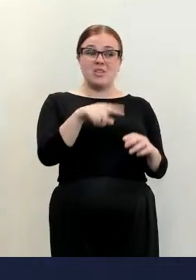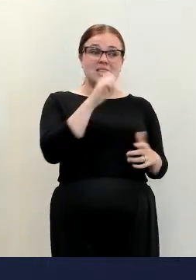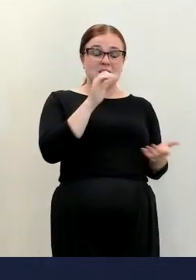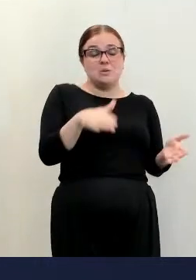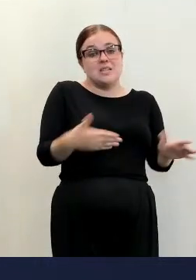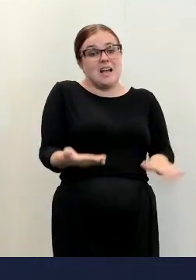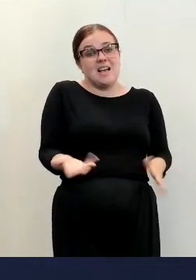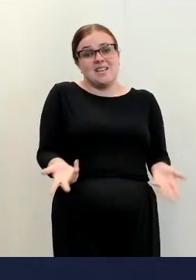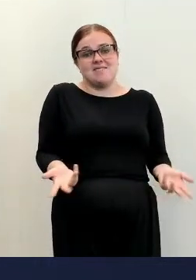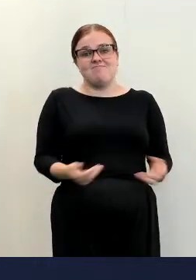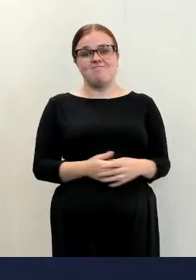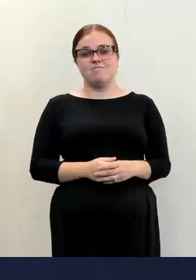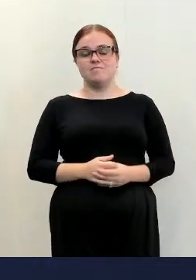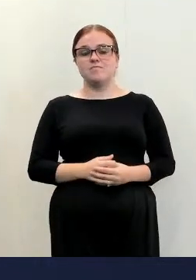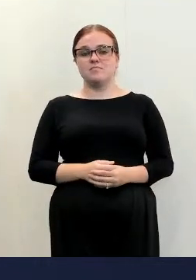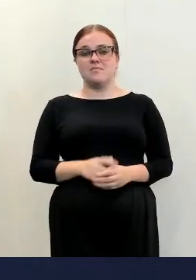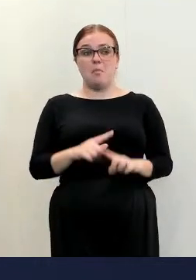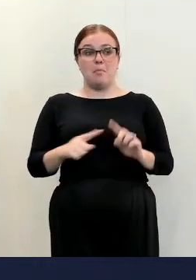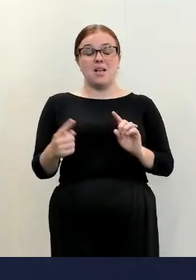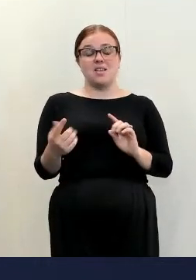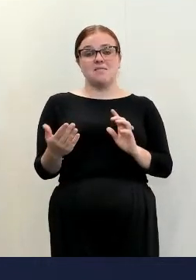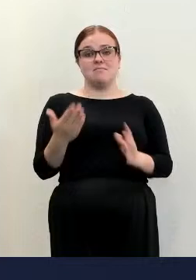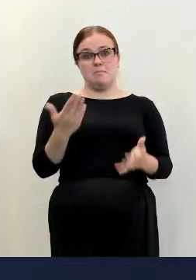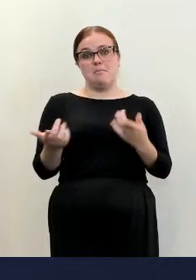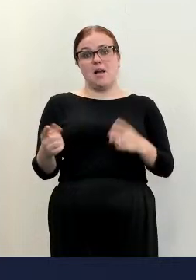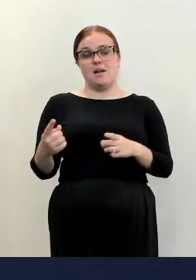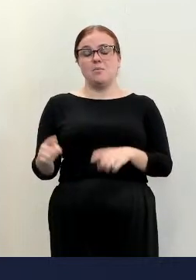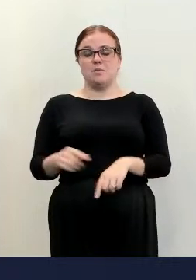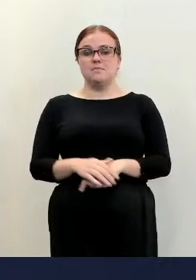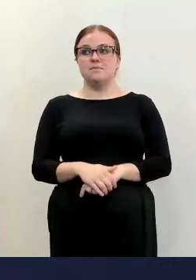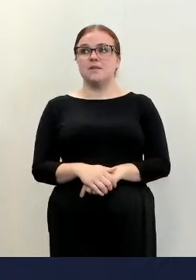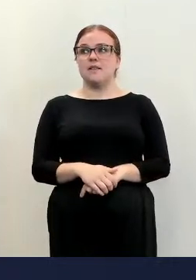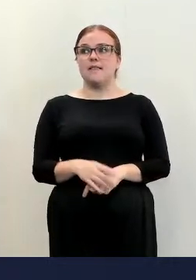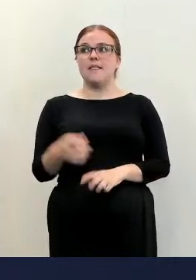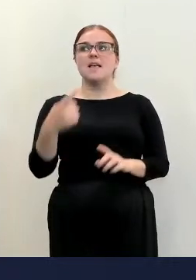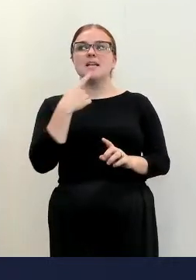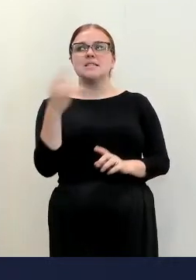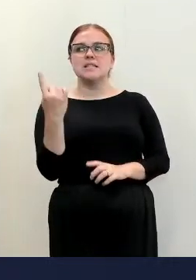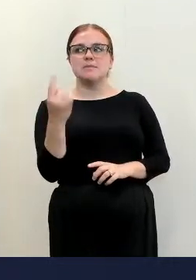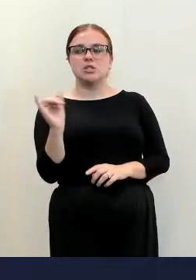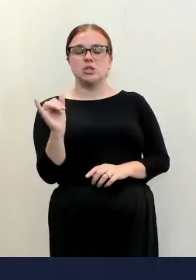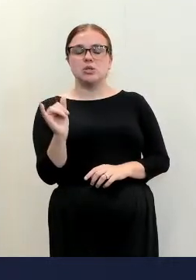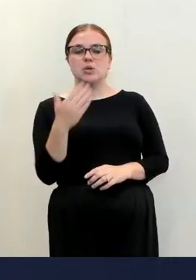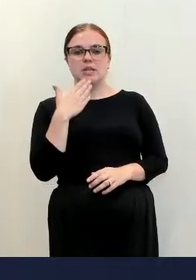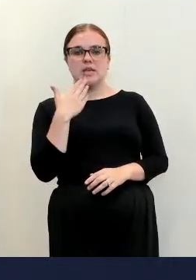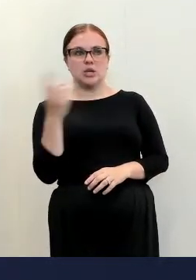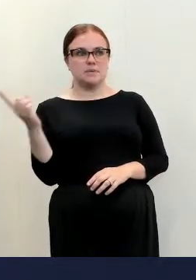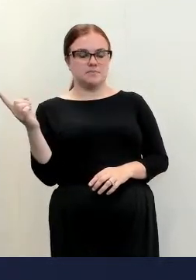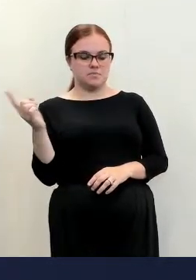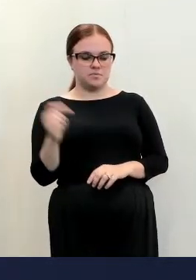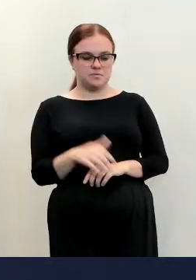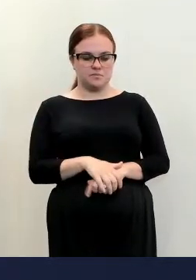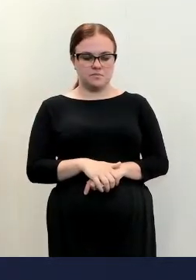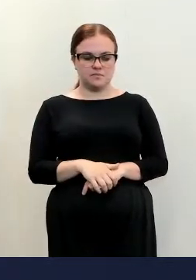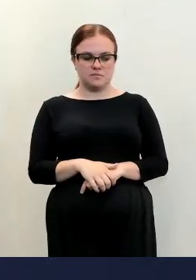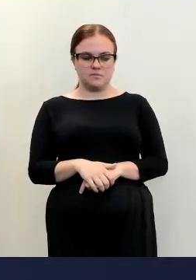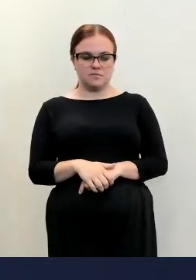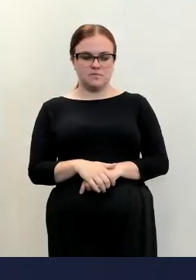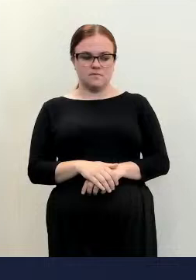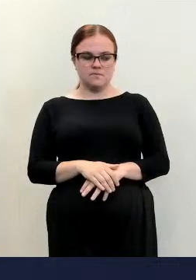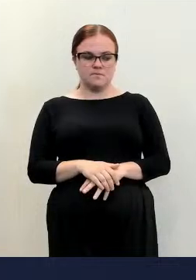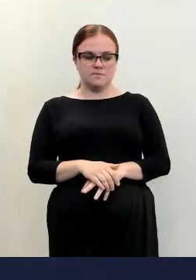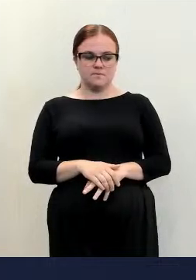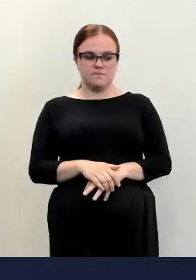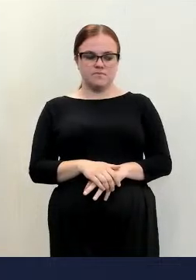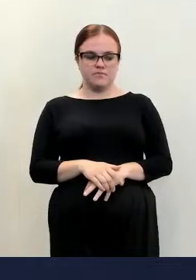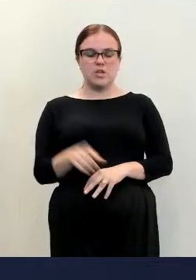die, but someone may. Can I say something? Thanks. Thank you. So as the